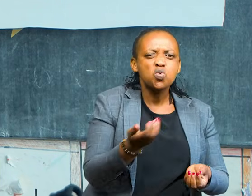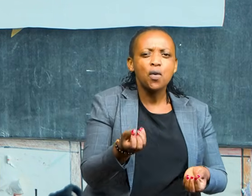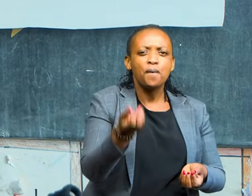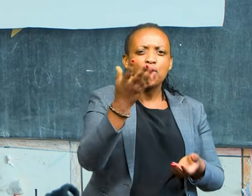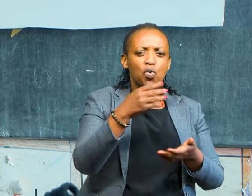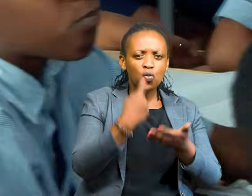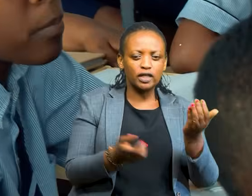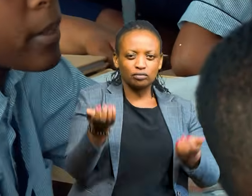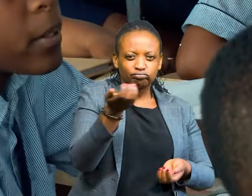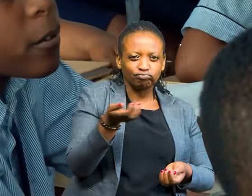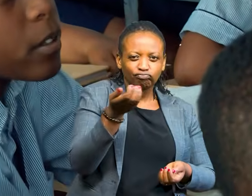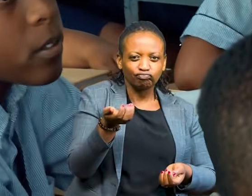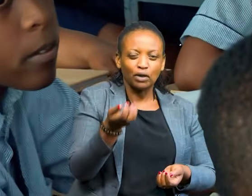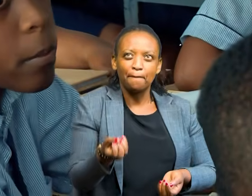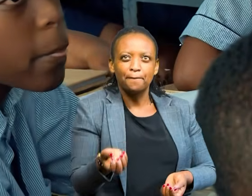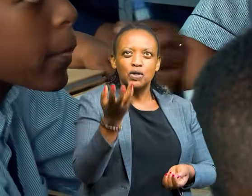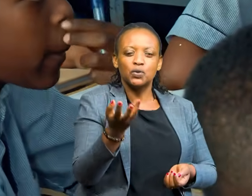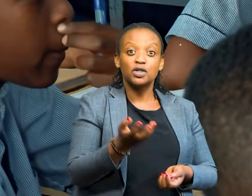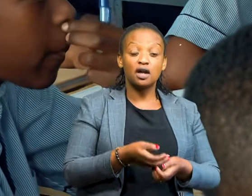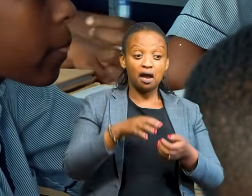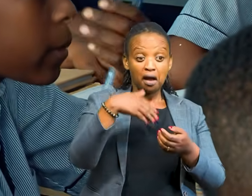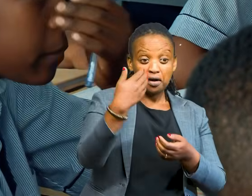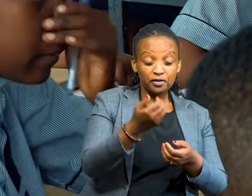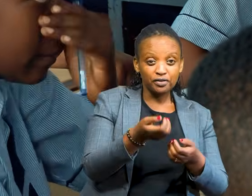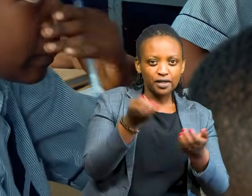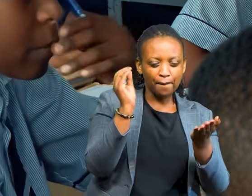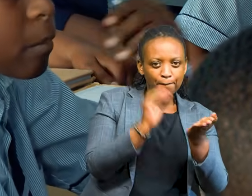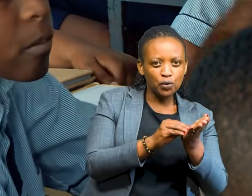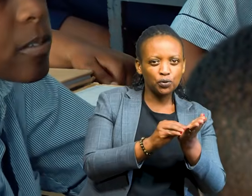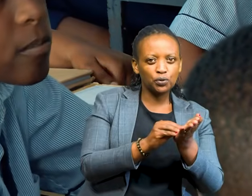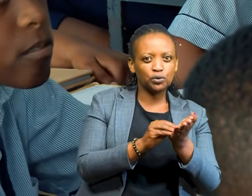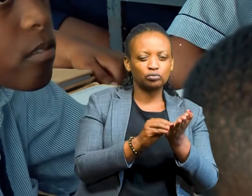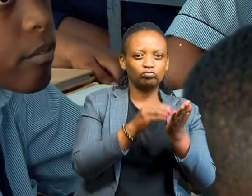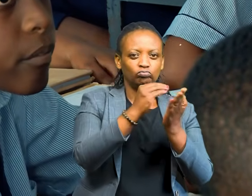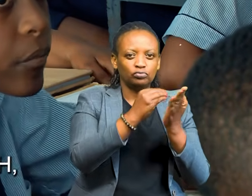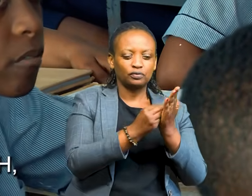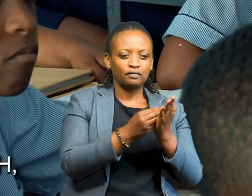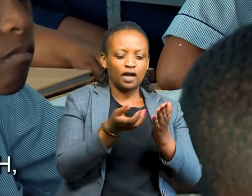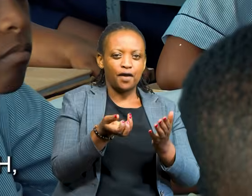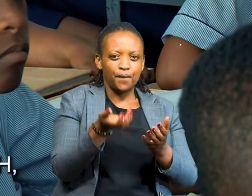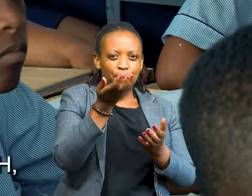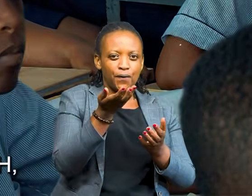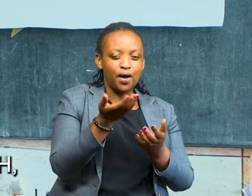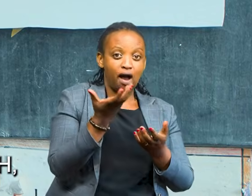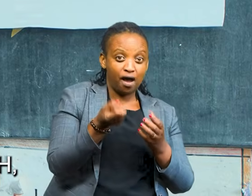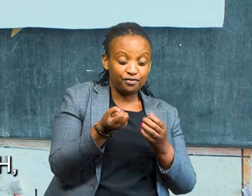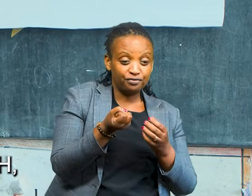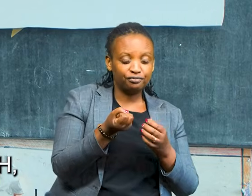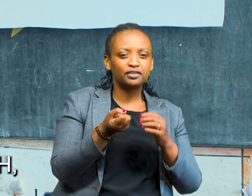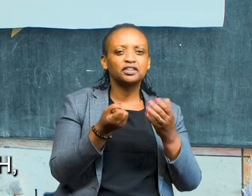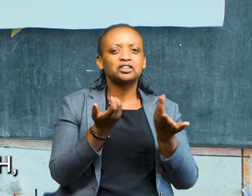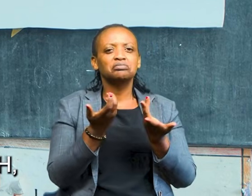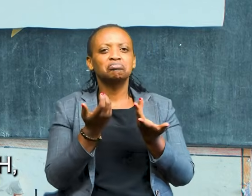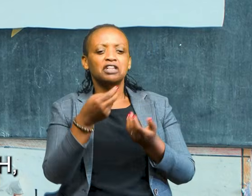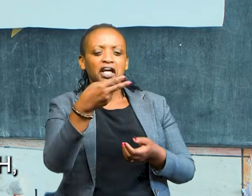what? A coin. They recorded the results below. For heading facing up,